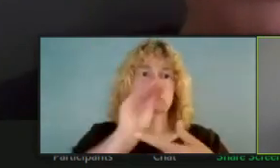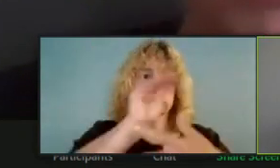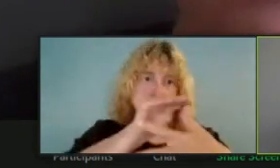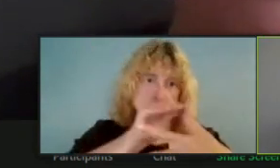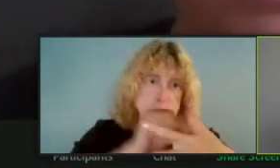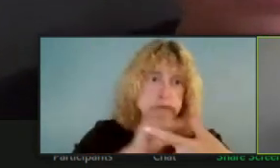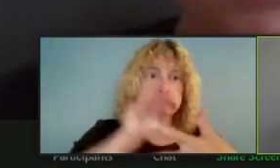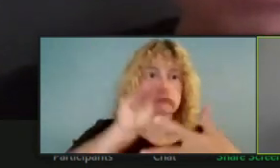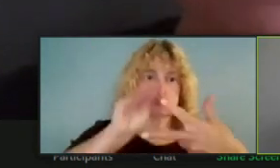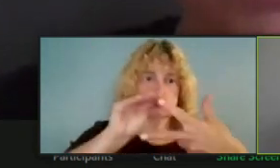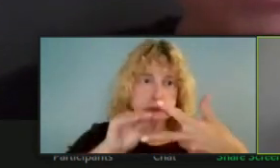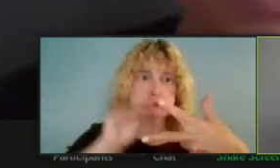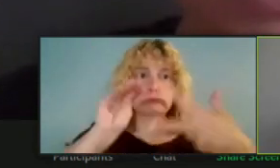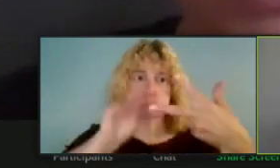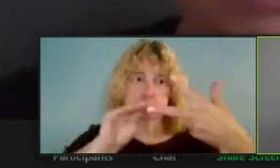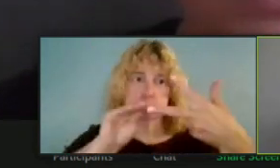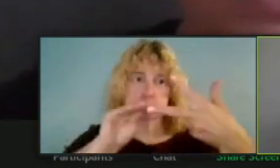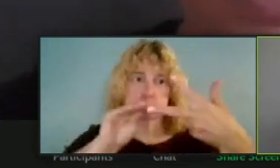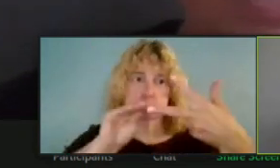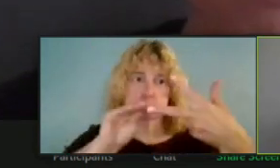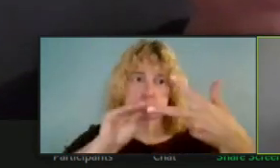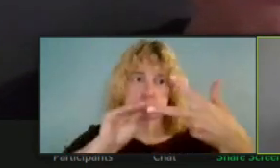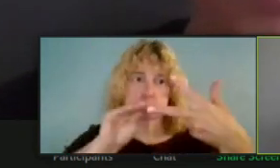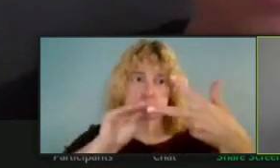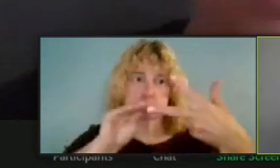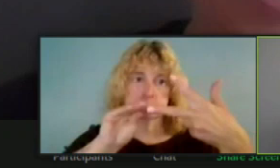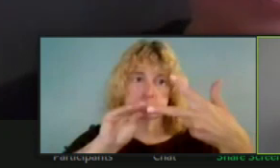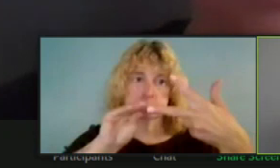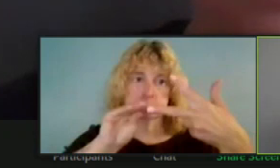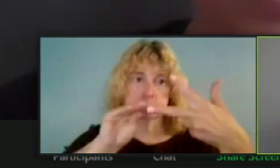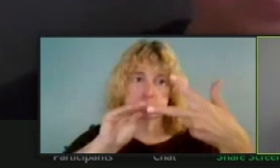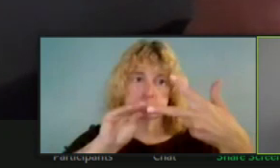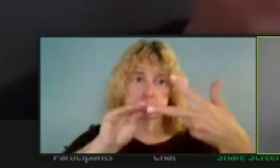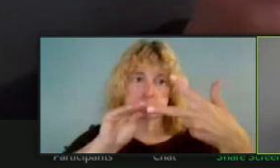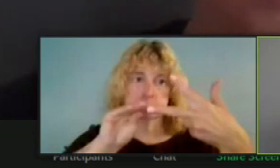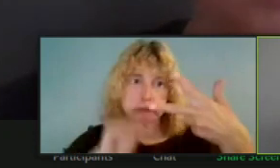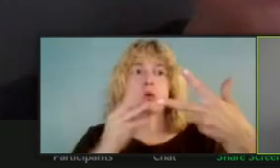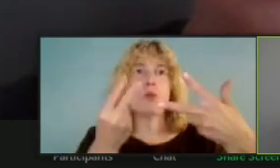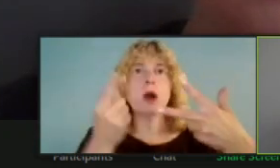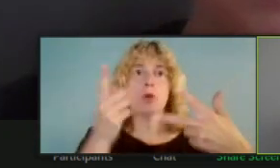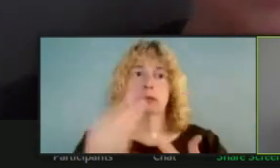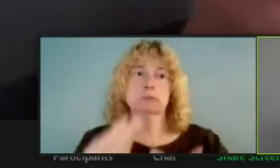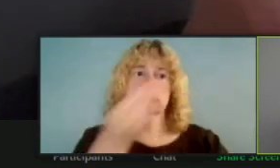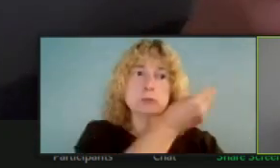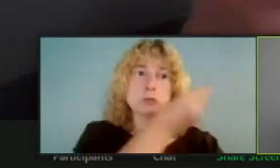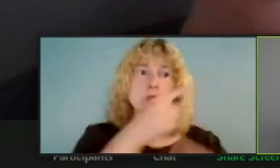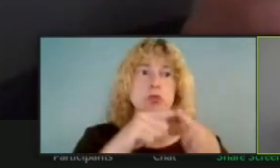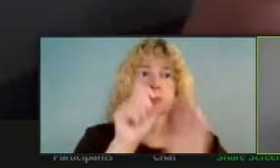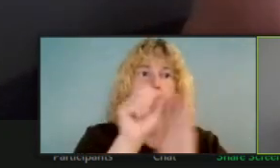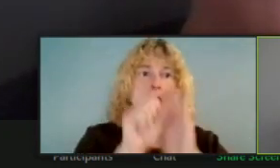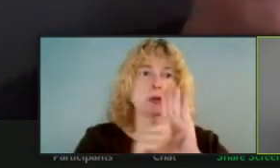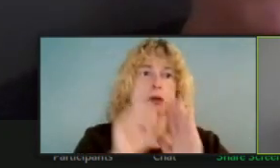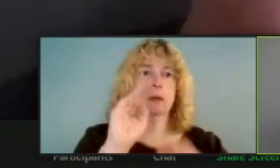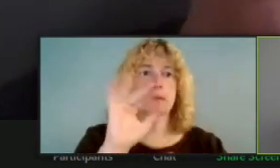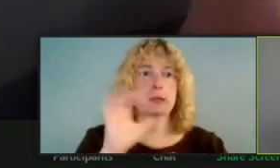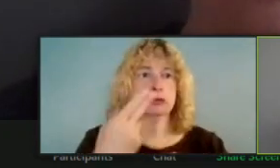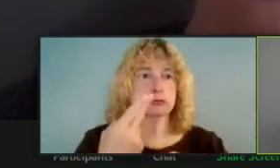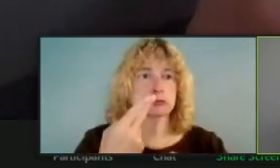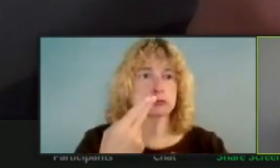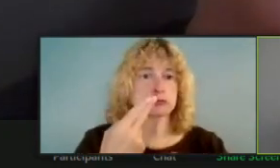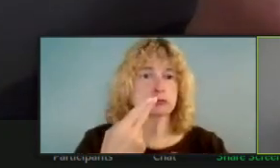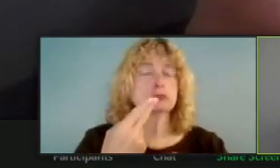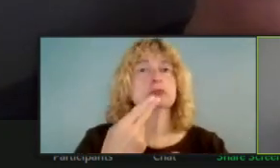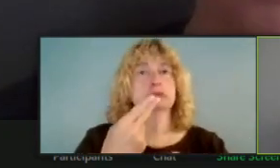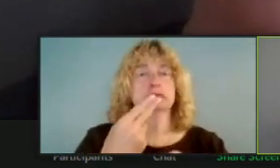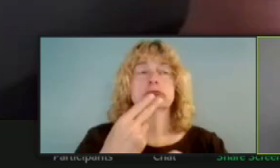In terms of the differences between phases, so in phases